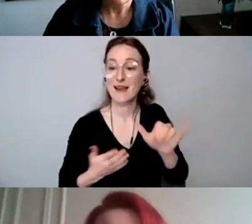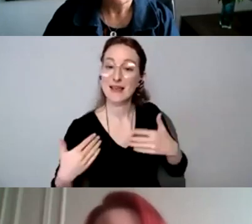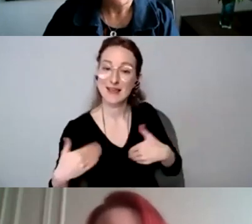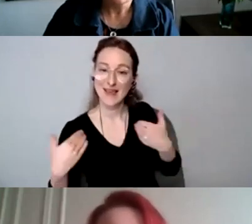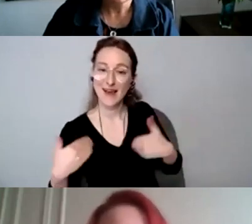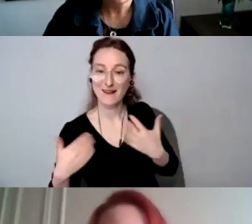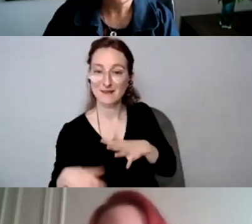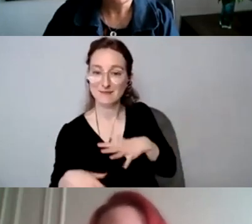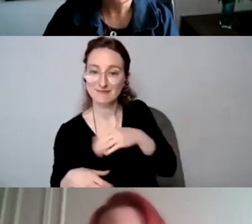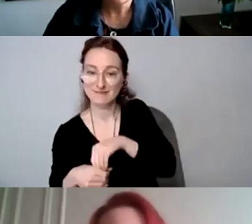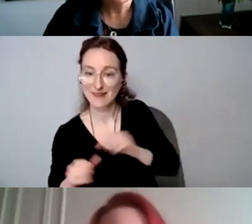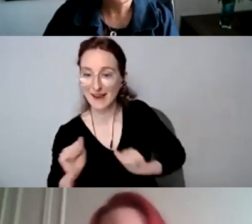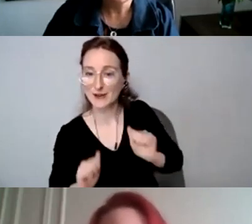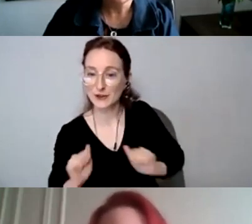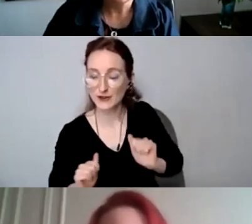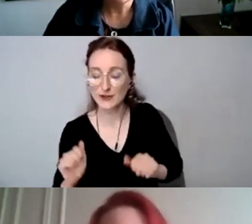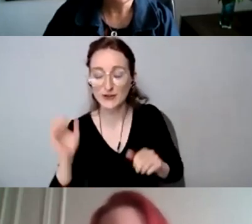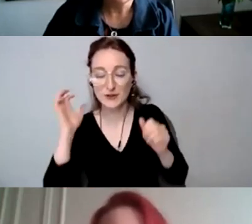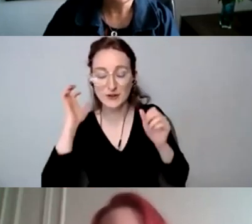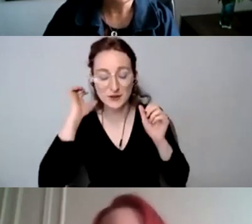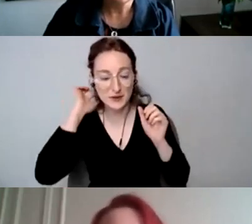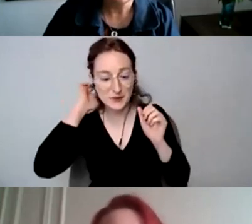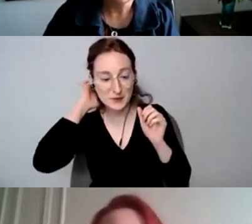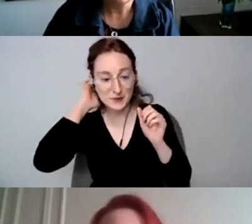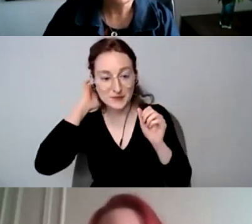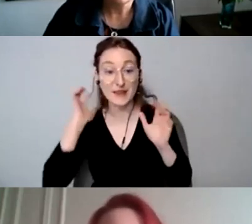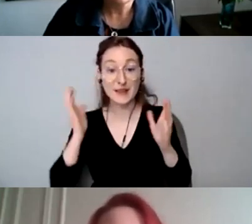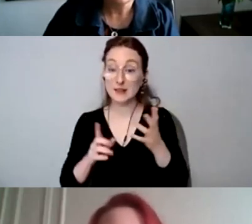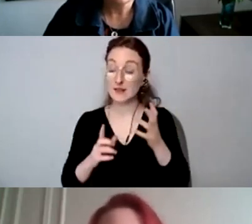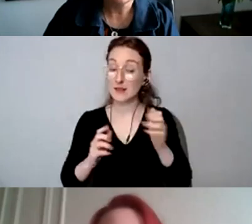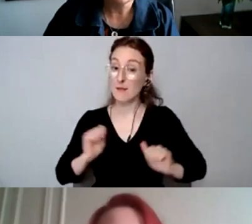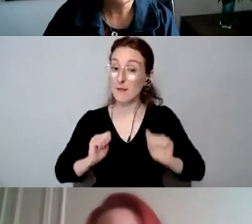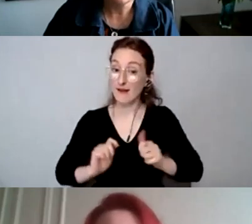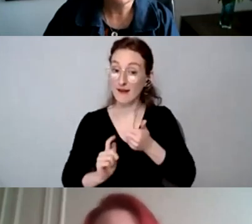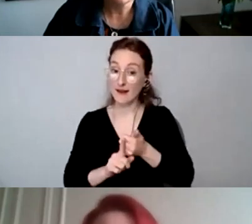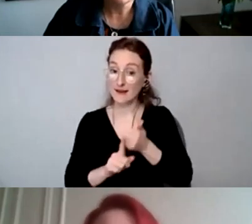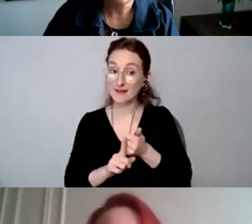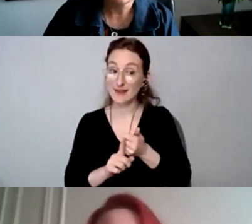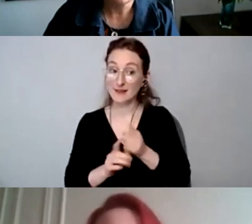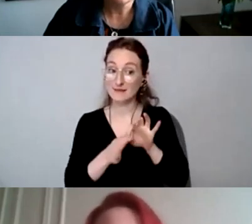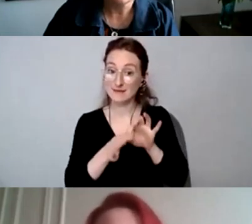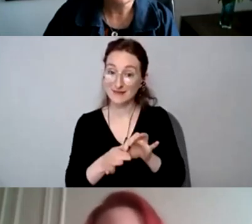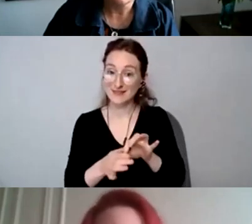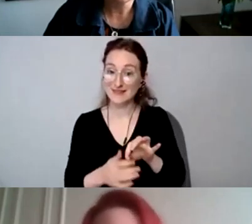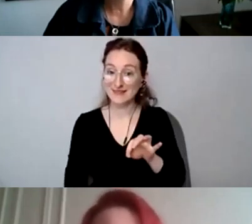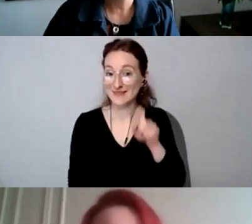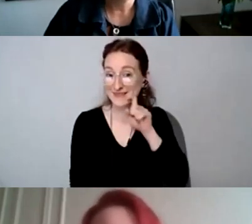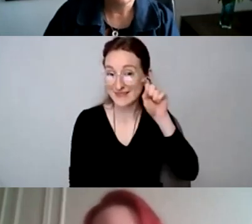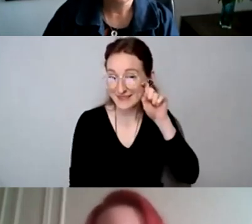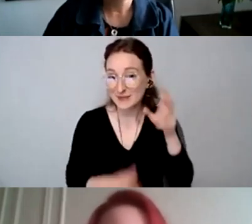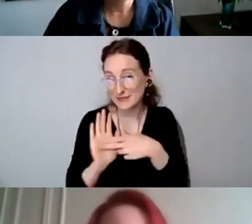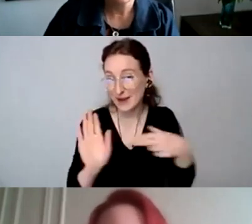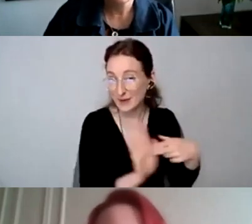participants of the actors of the theater, and the play itself dealt with gender stereotypes, right? The fact